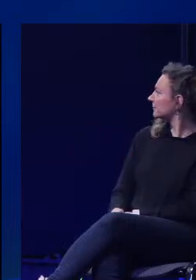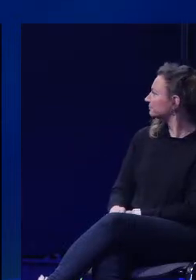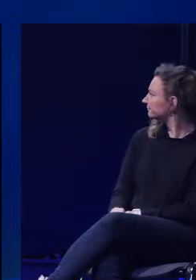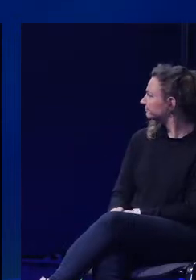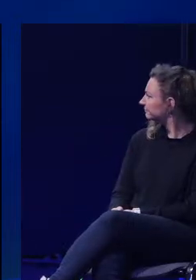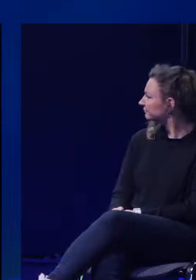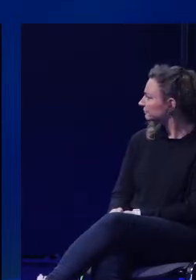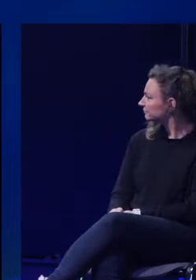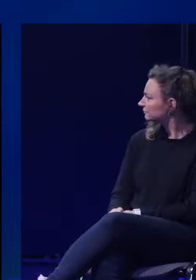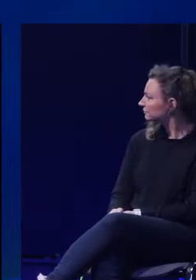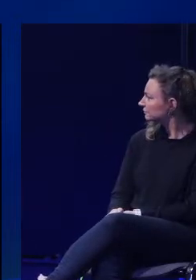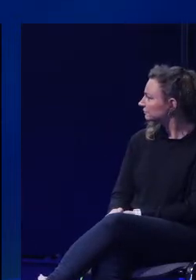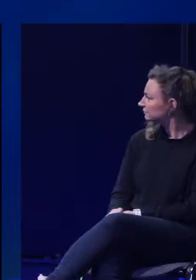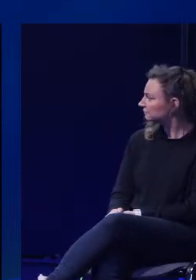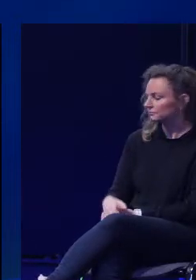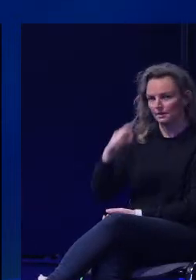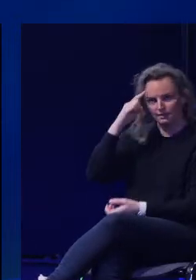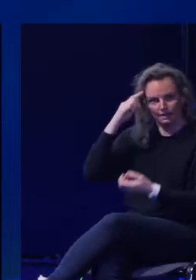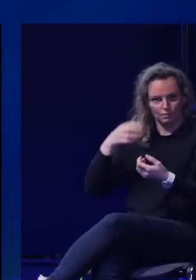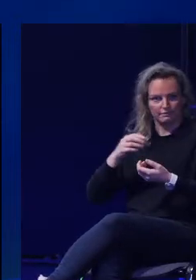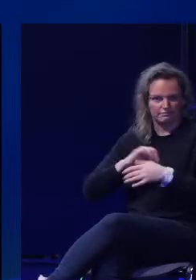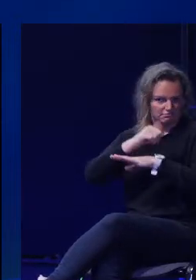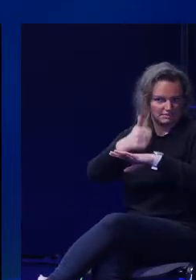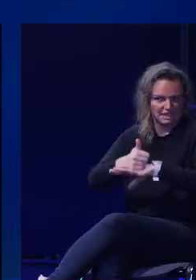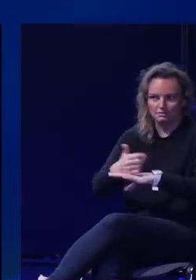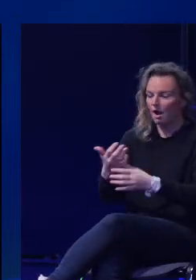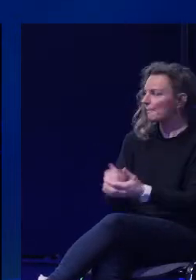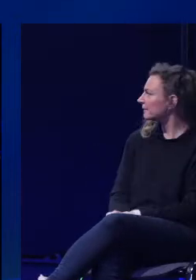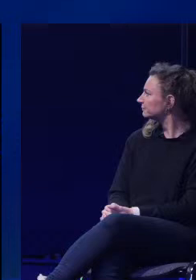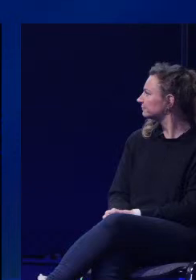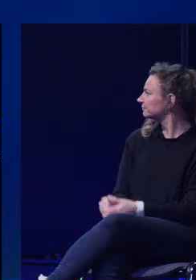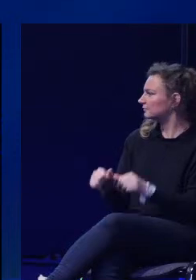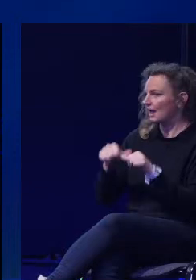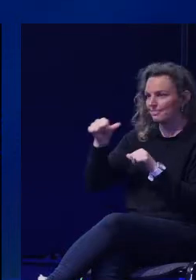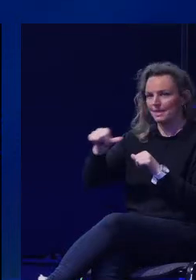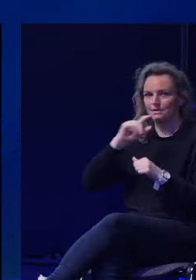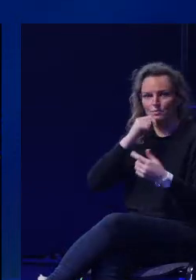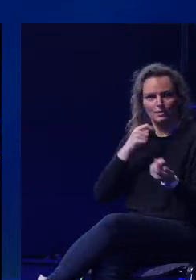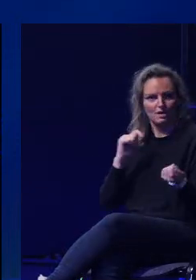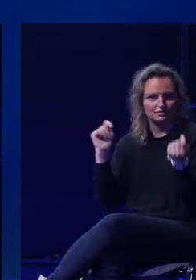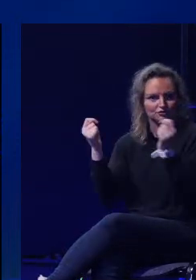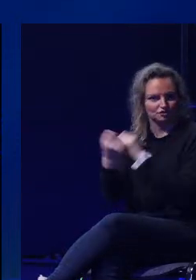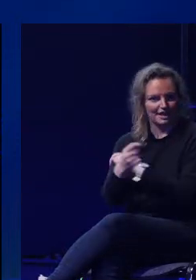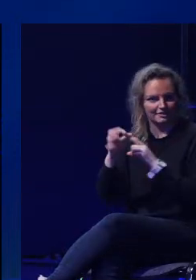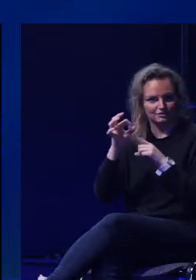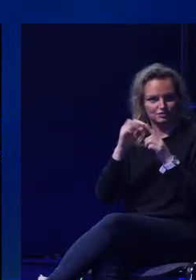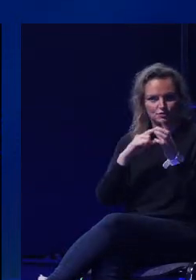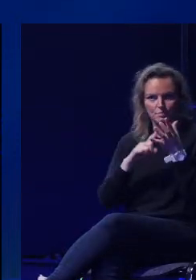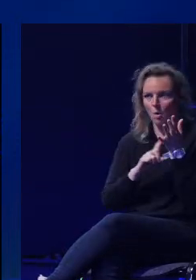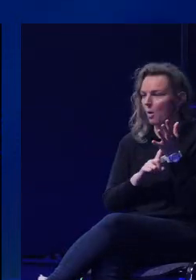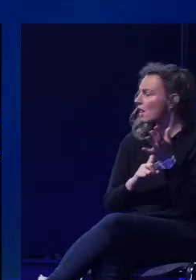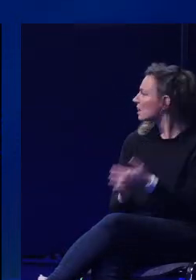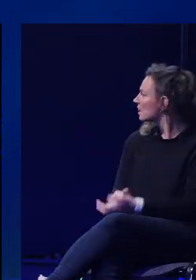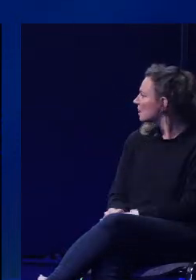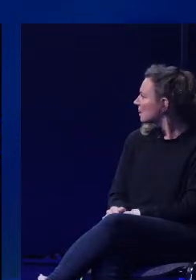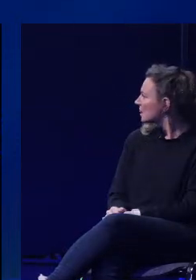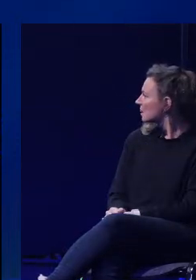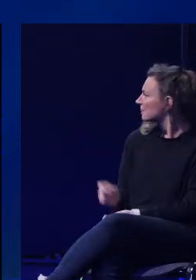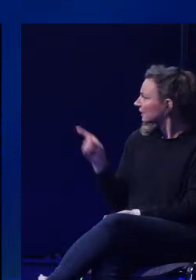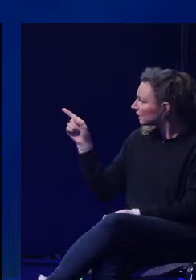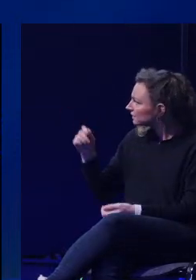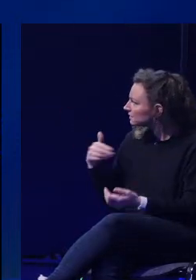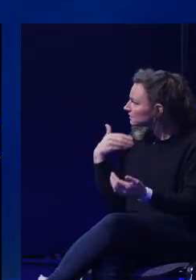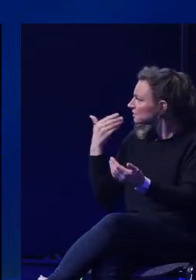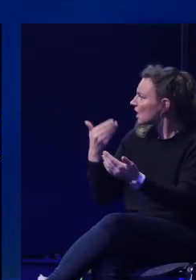time. I think you're already set up. We'll then switch to Paul. I think Haider is about up to 5 minutes or